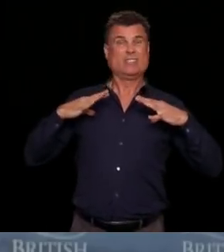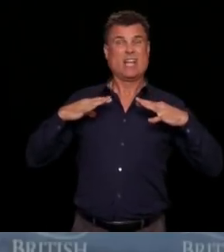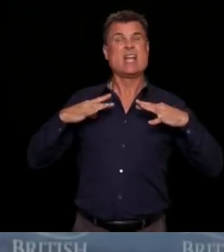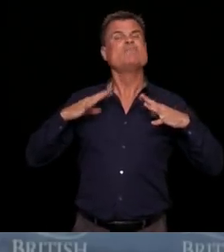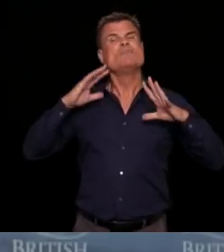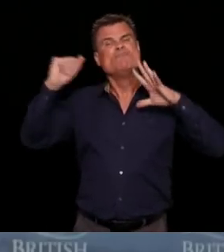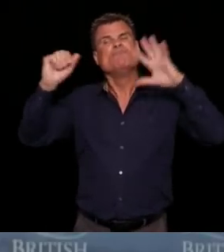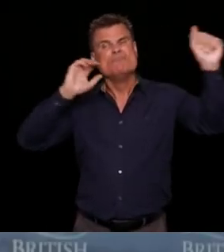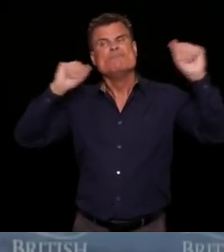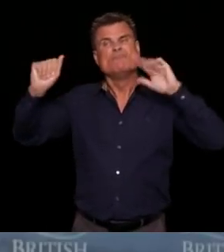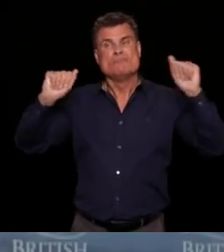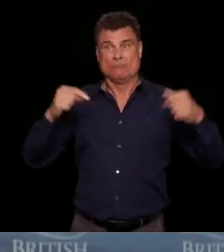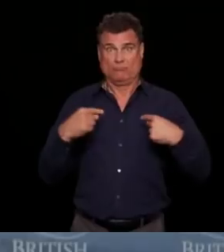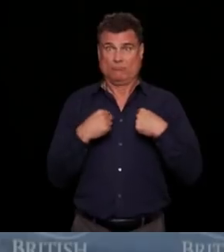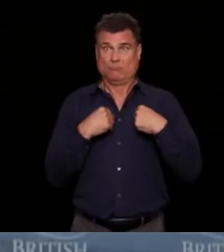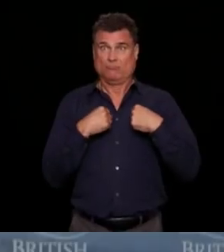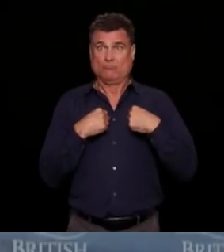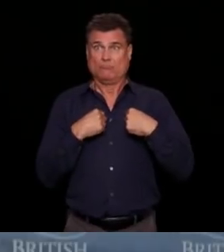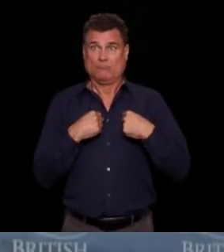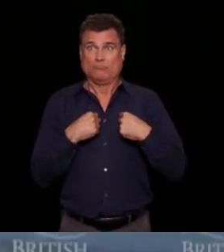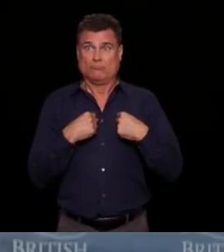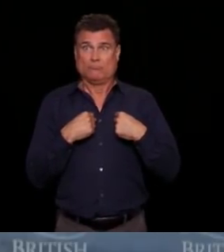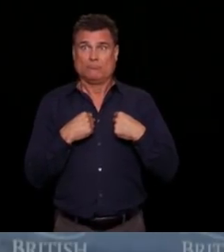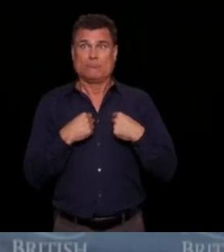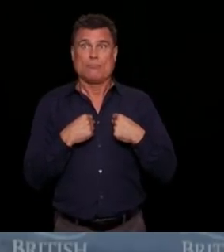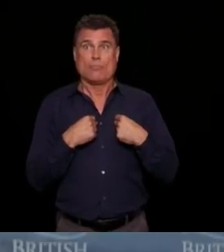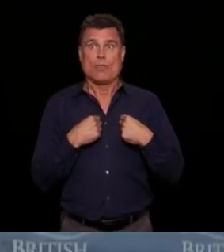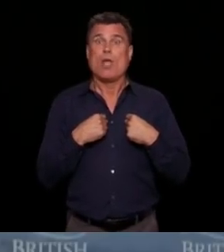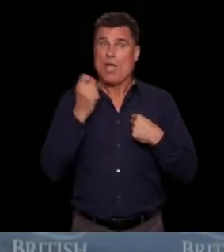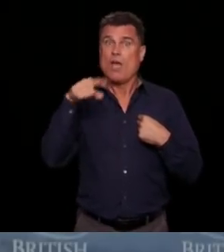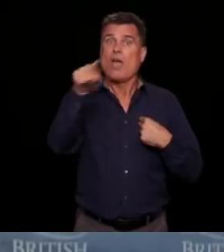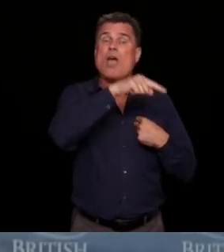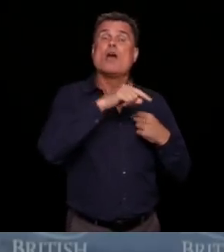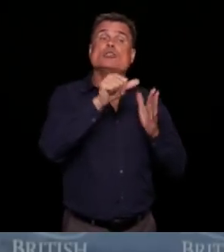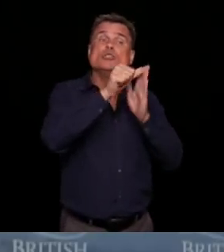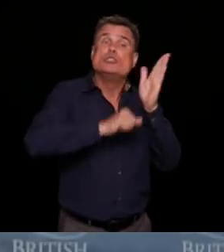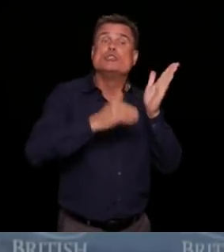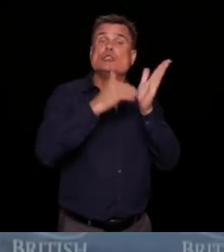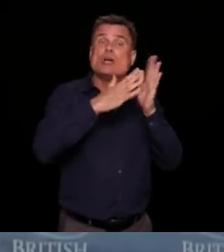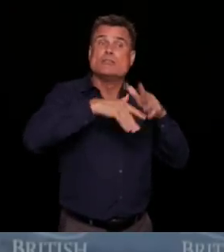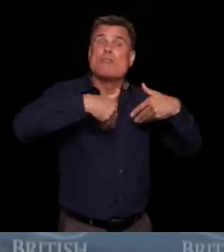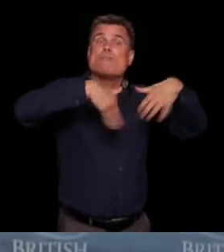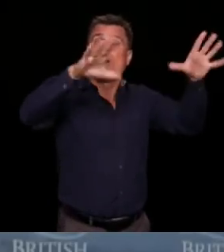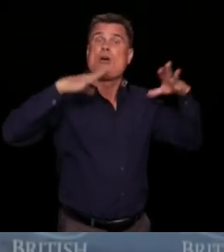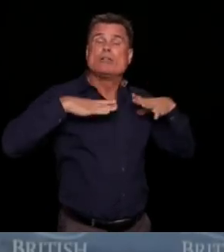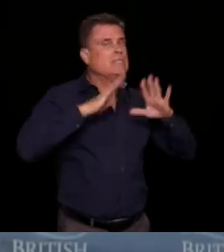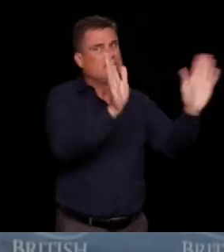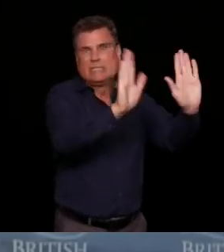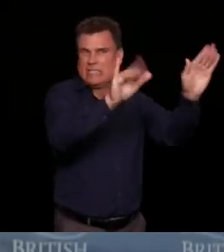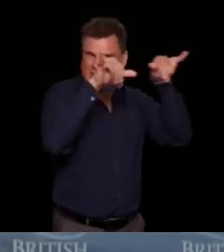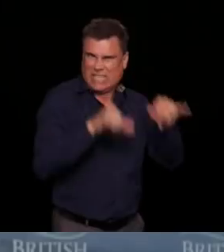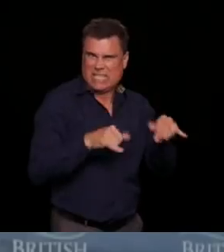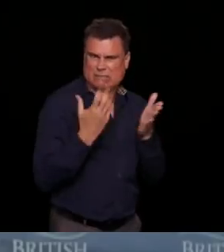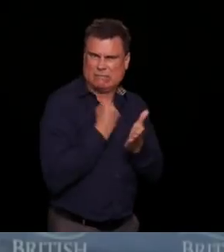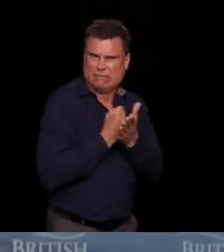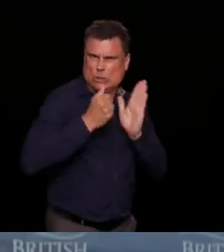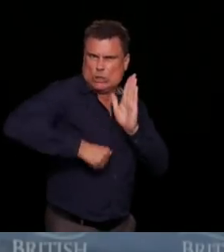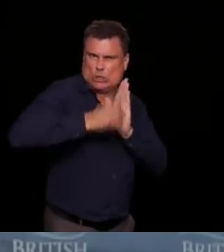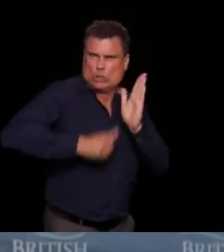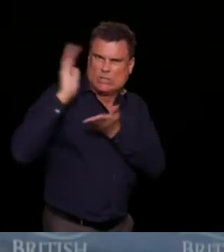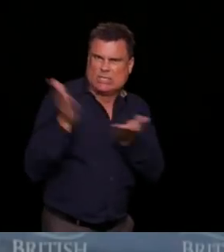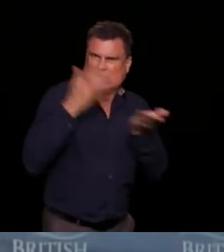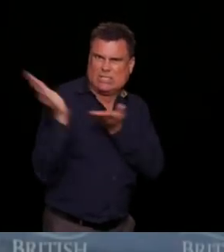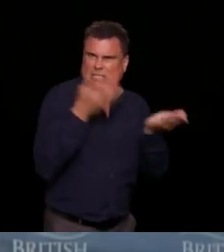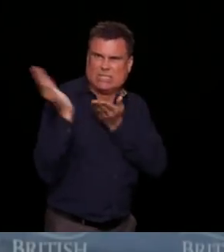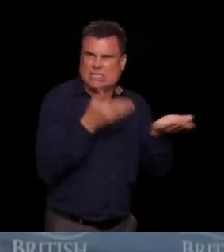the summer slowdown due to planned vacation by 52%. Obviously, some vacation time is now being taken, but much less than a typical